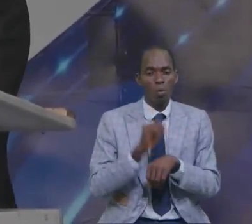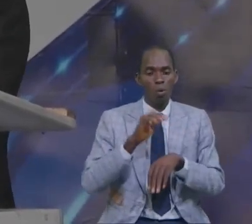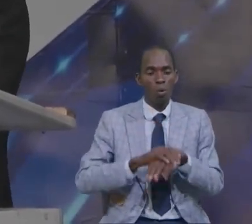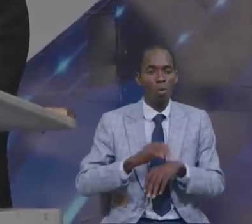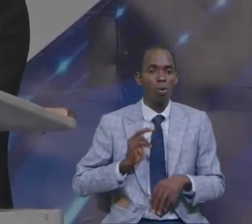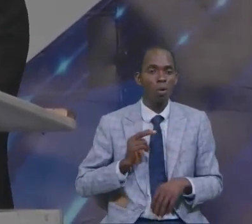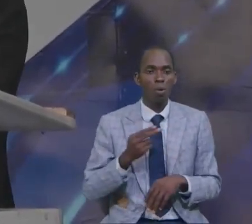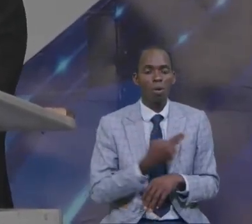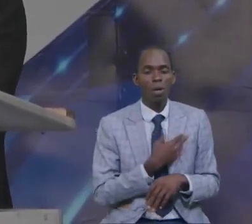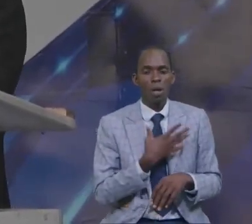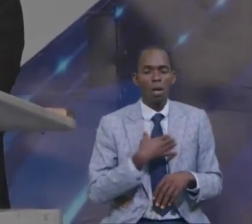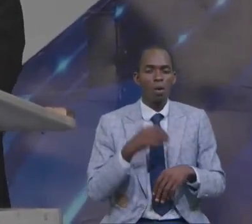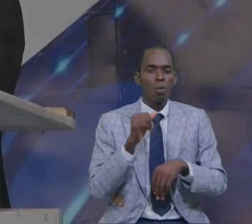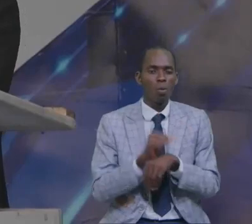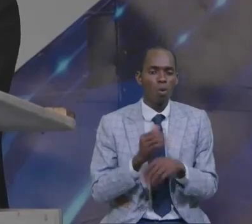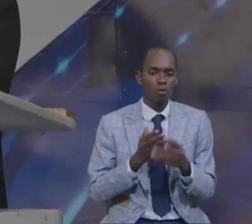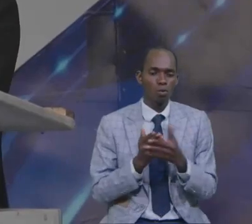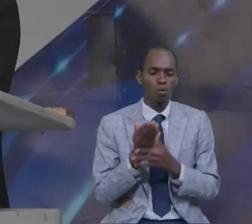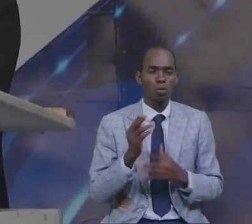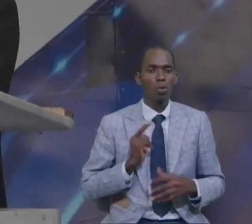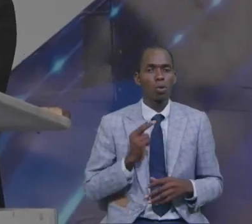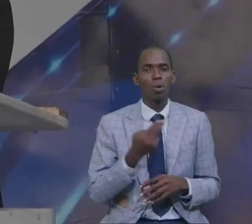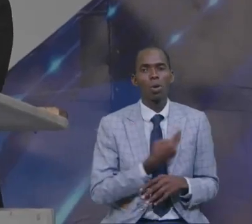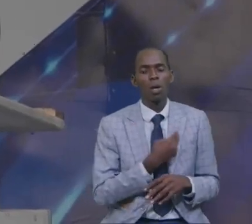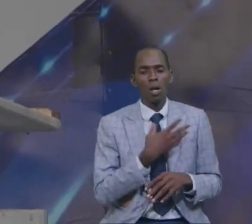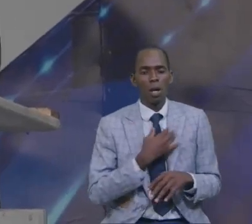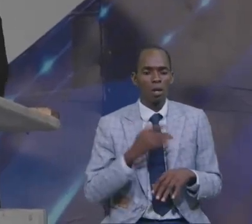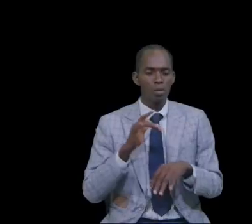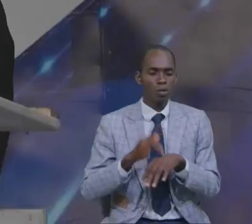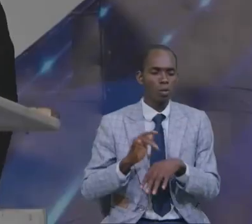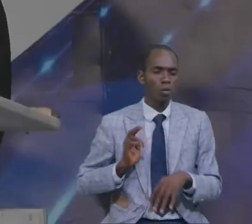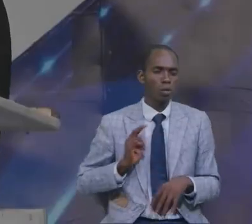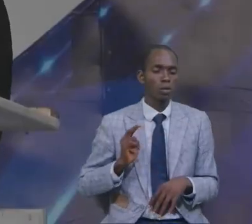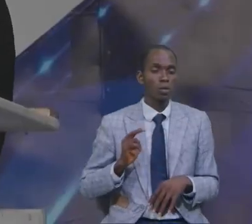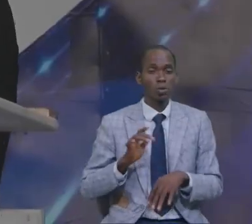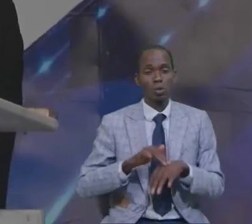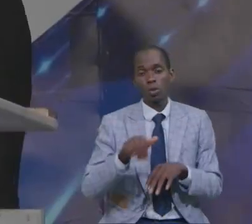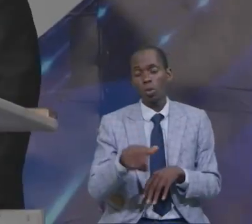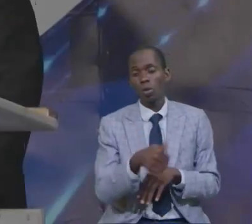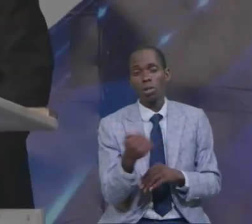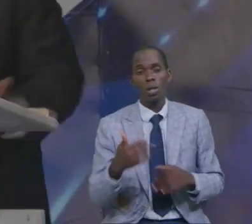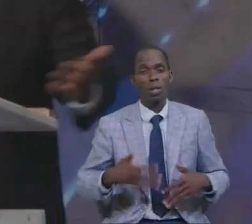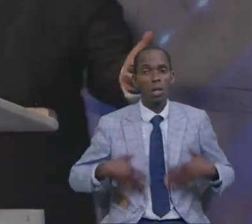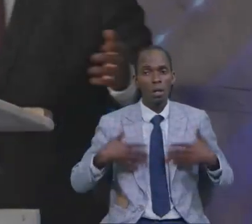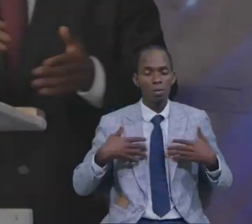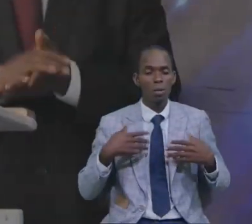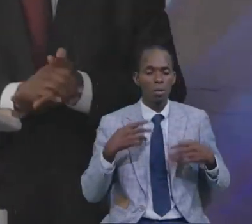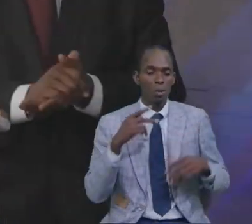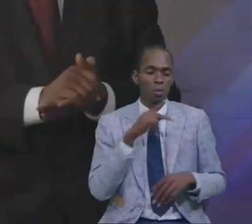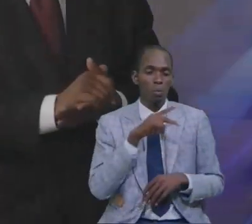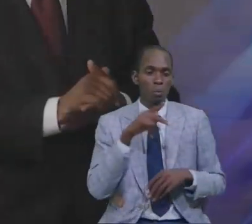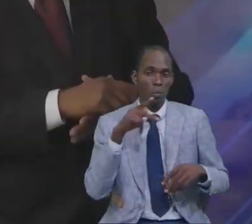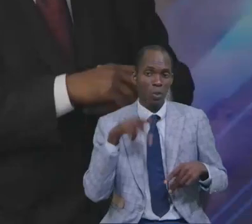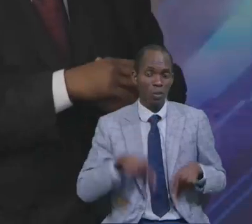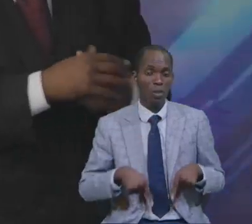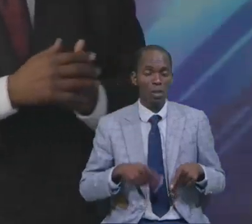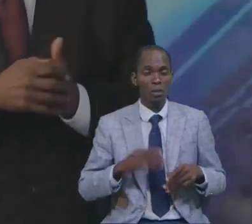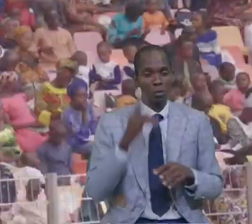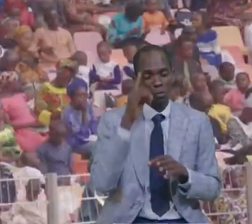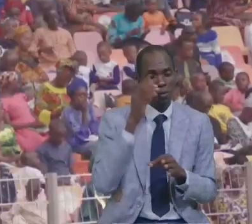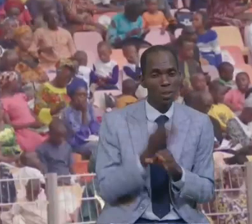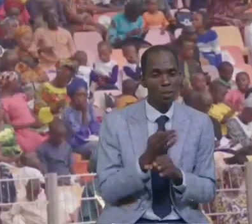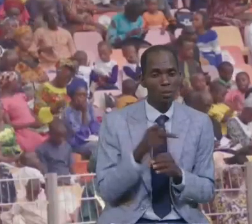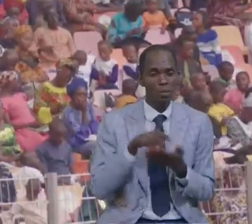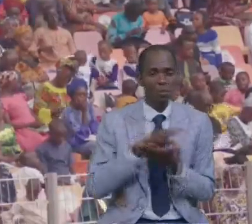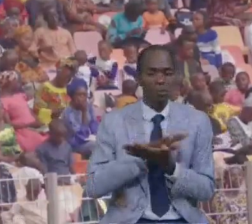personal faith, purifying faith, prevailing faith, will be in every one of our lives in Jesus'